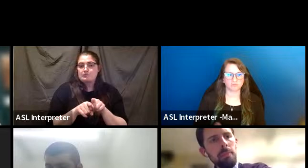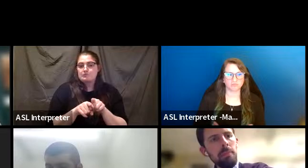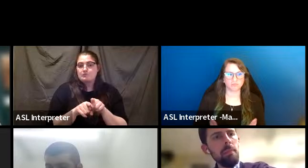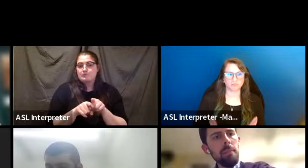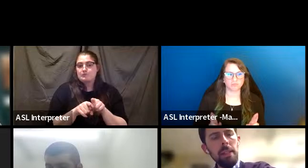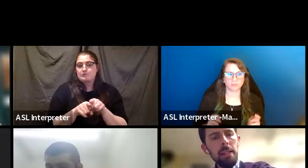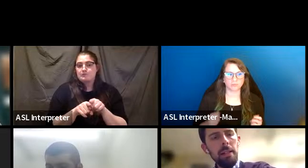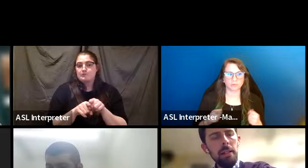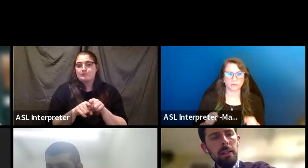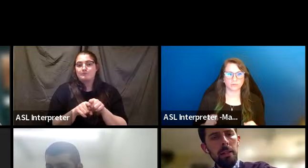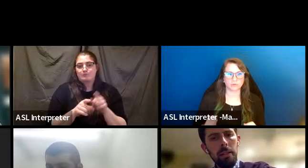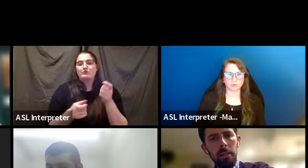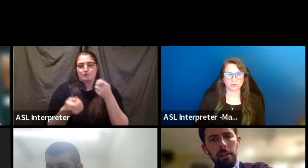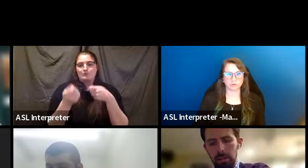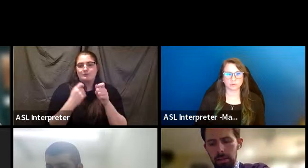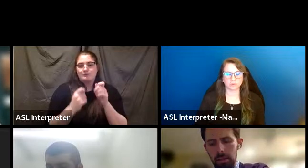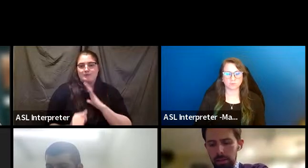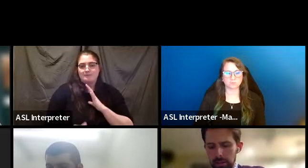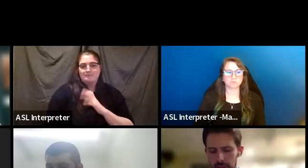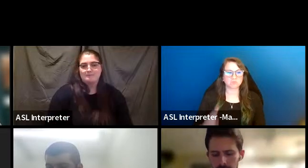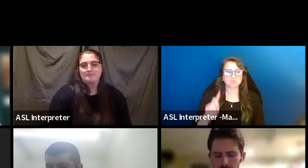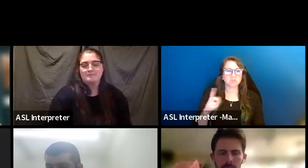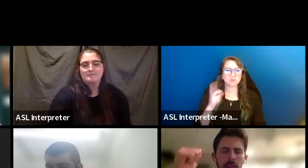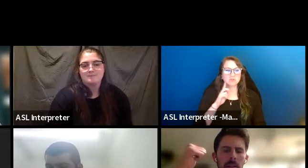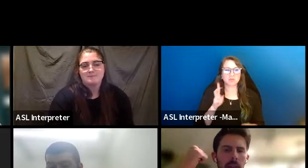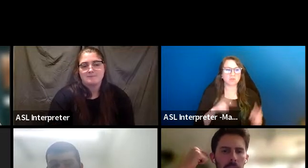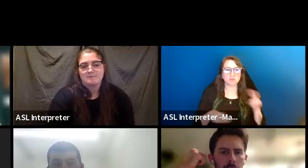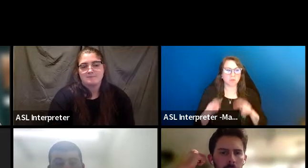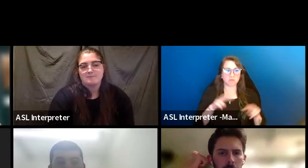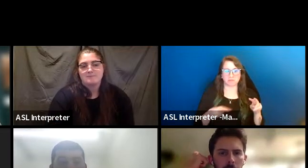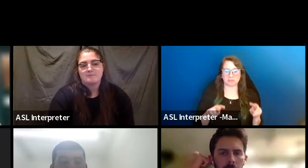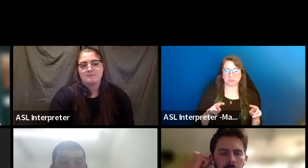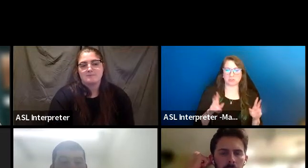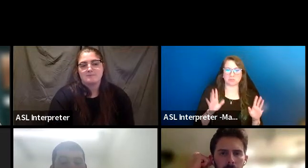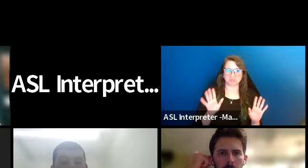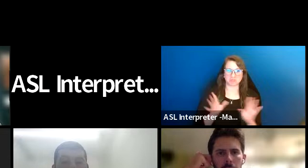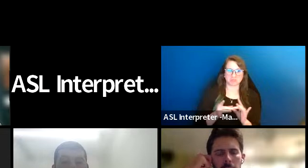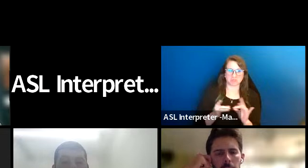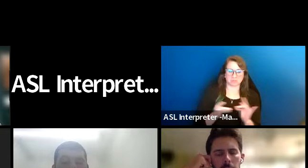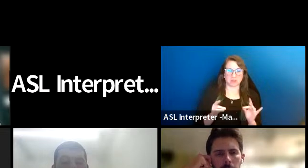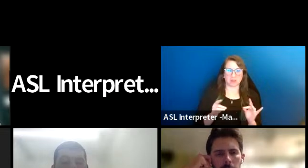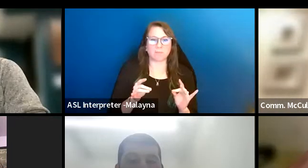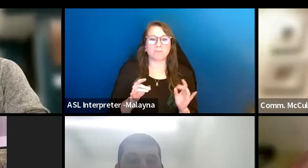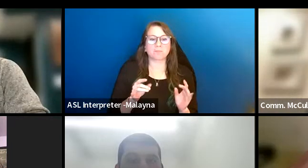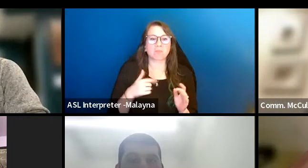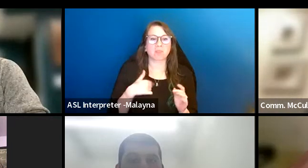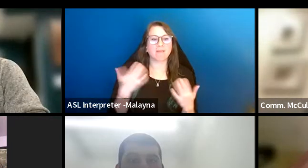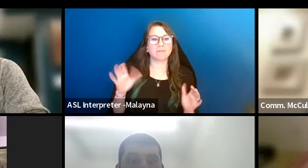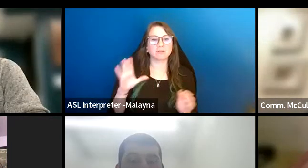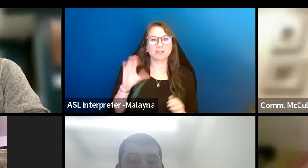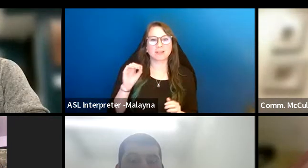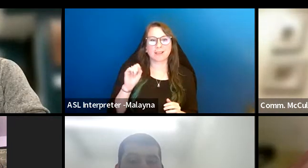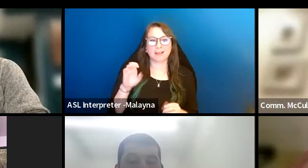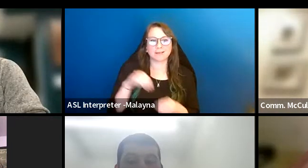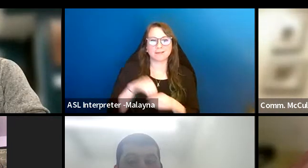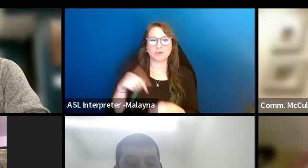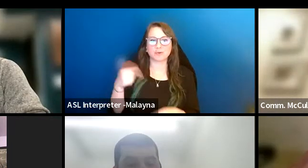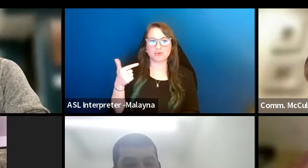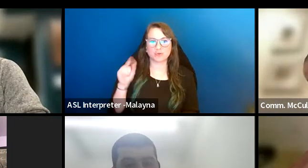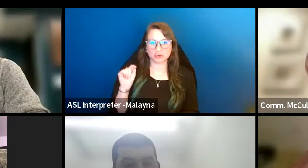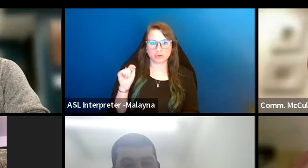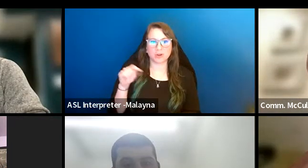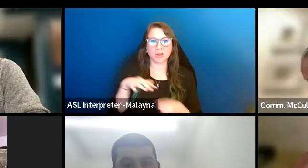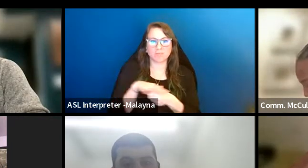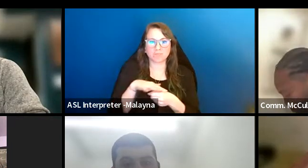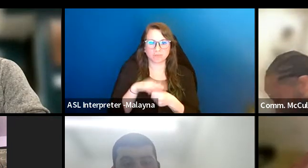a observation I'm making. I don't even know what it means, but I did a case a couple of weeks ago in Georgetown where we're